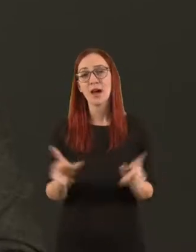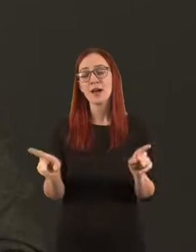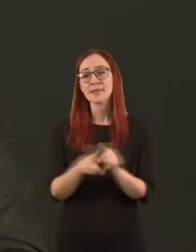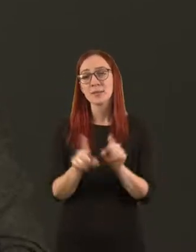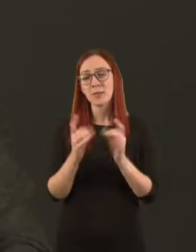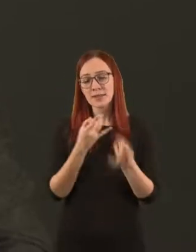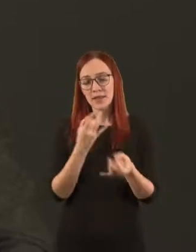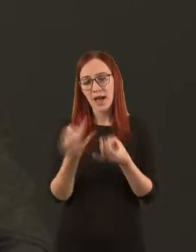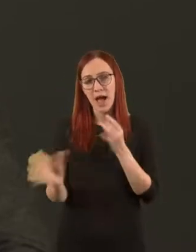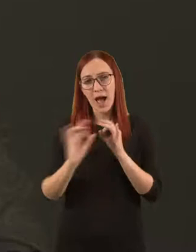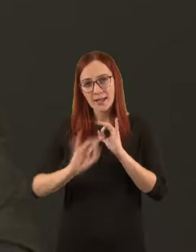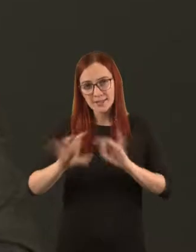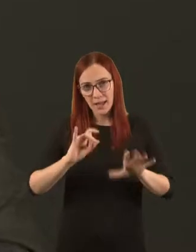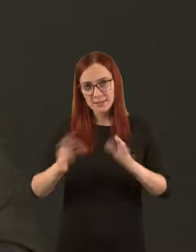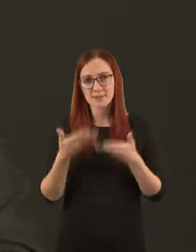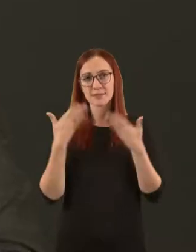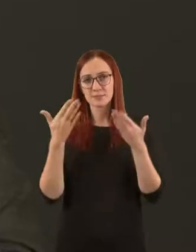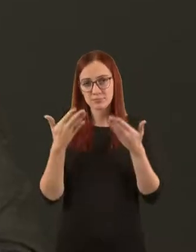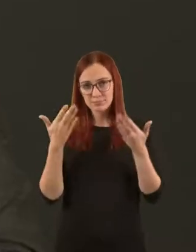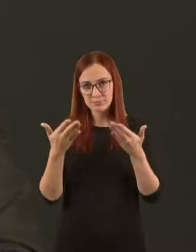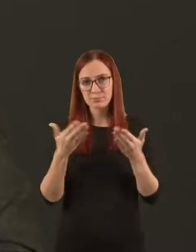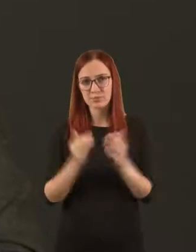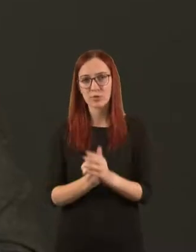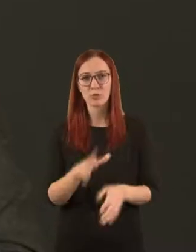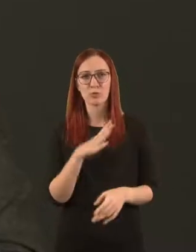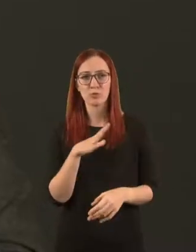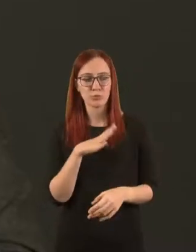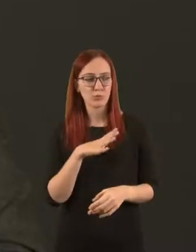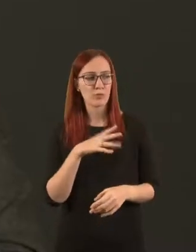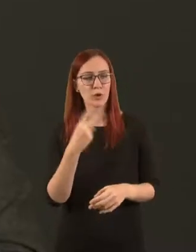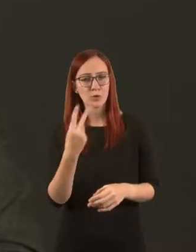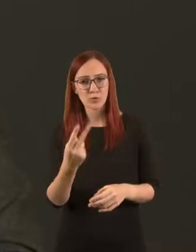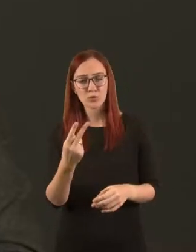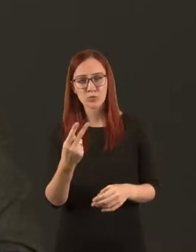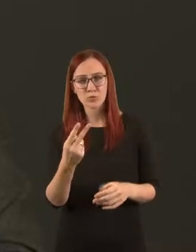And another thing, when I was reading the review,